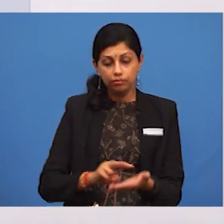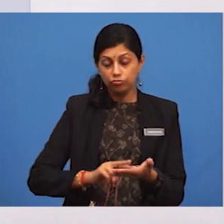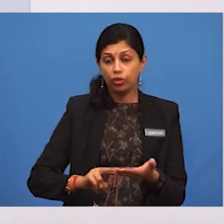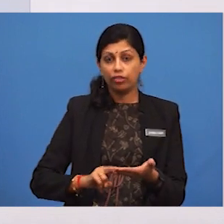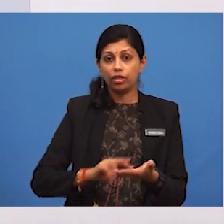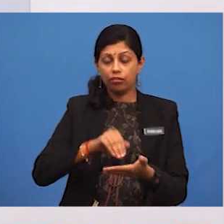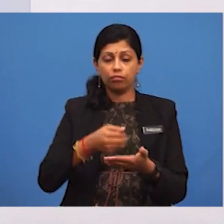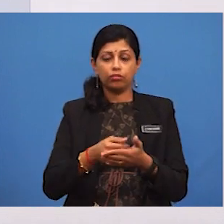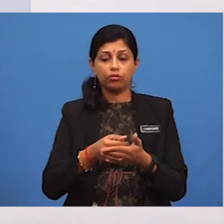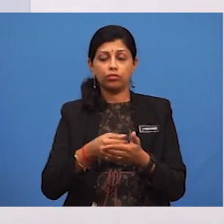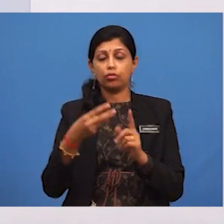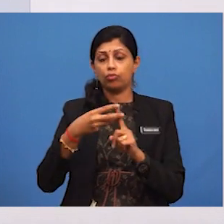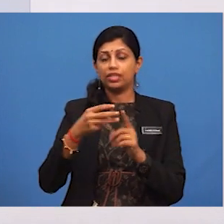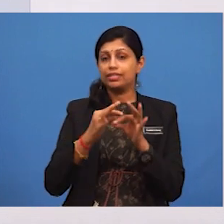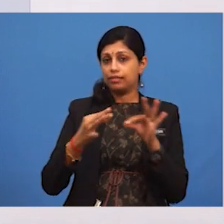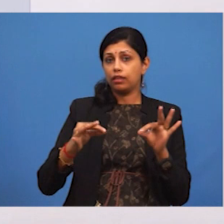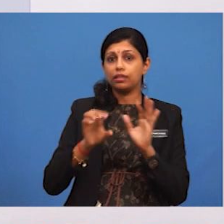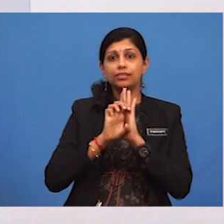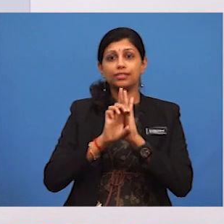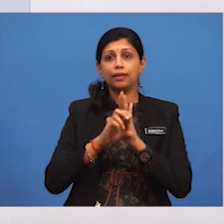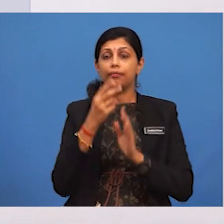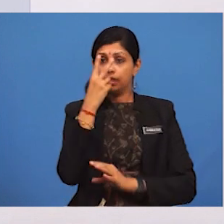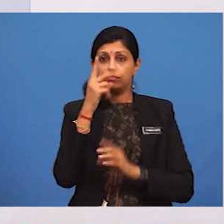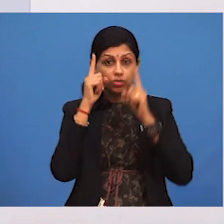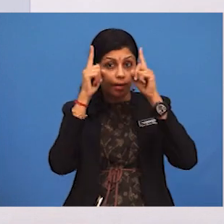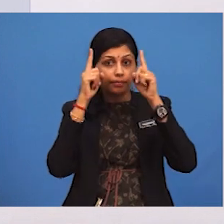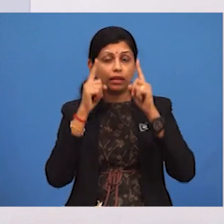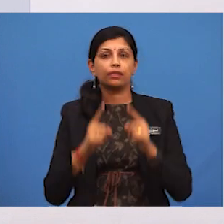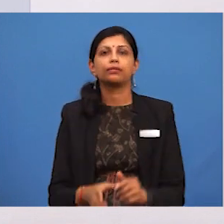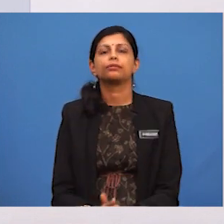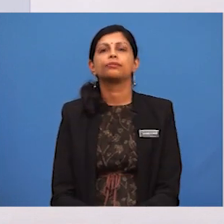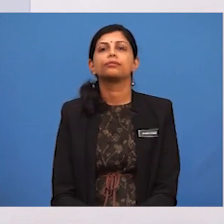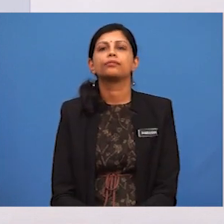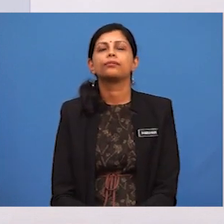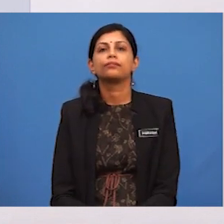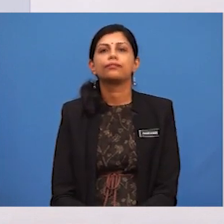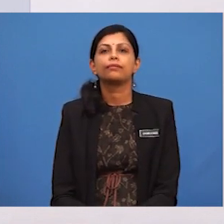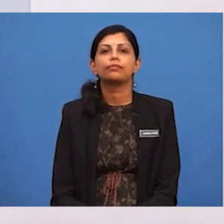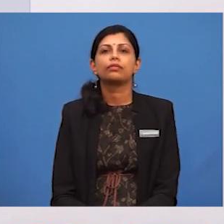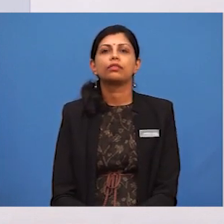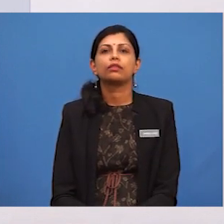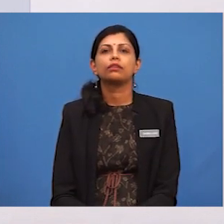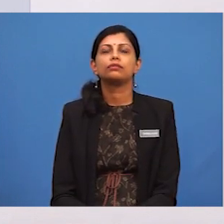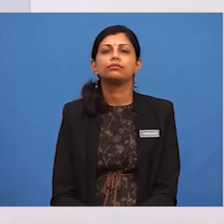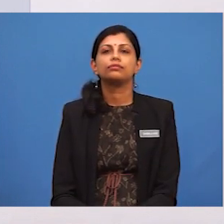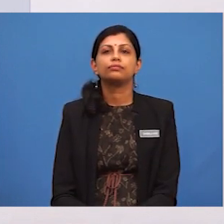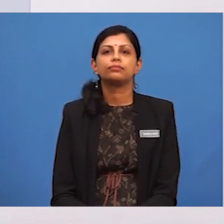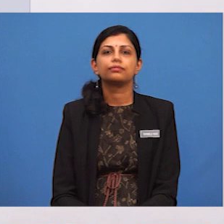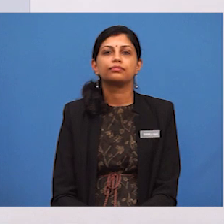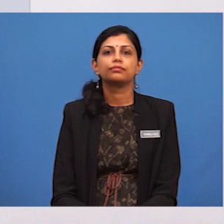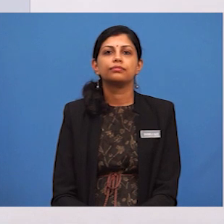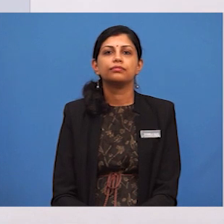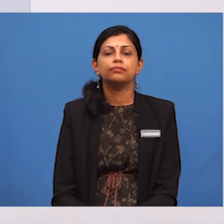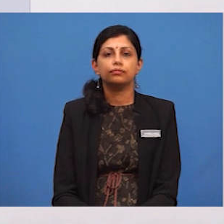to making phone calls and video calls. The screen of a laptop is also a lot